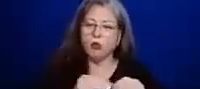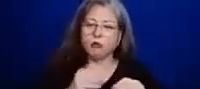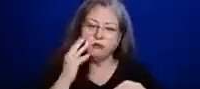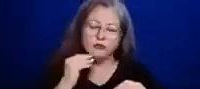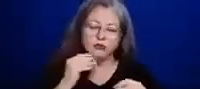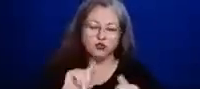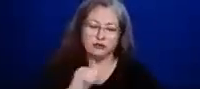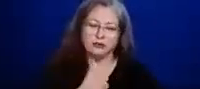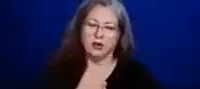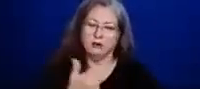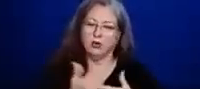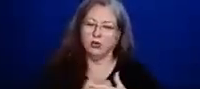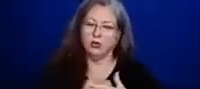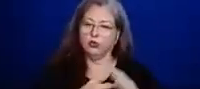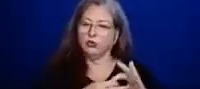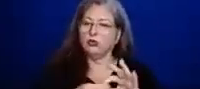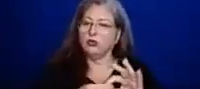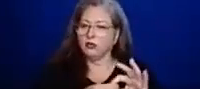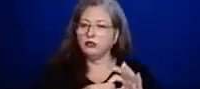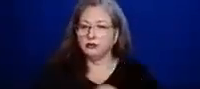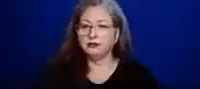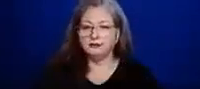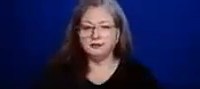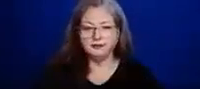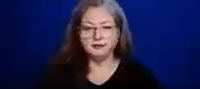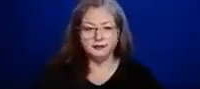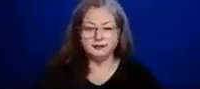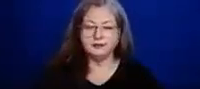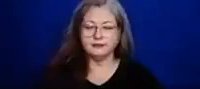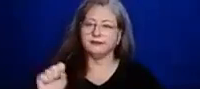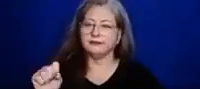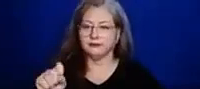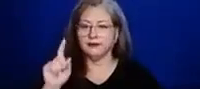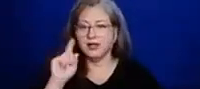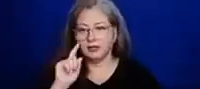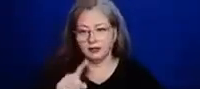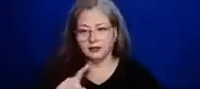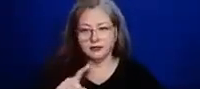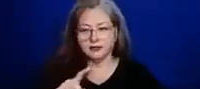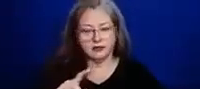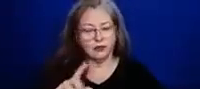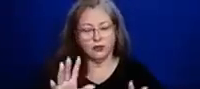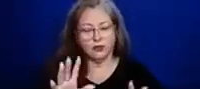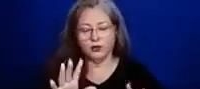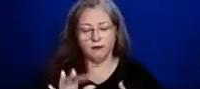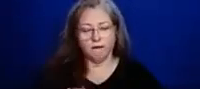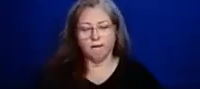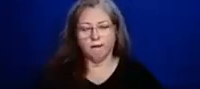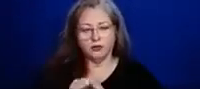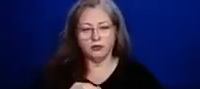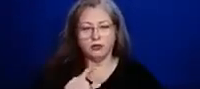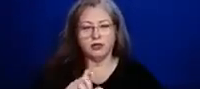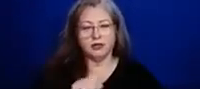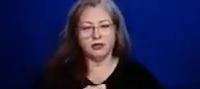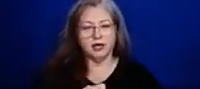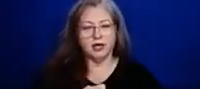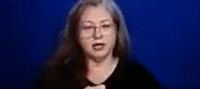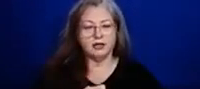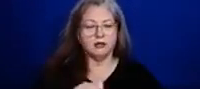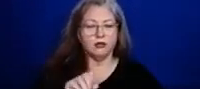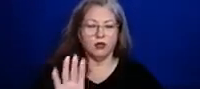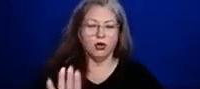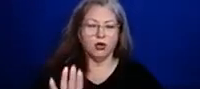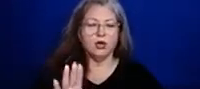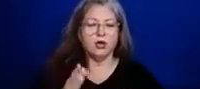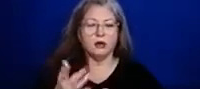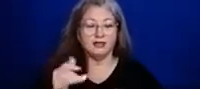for themselves. Yeah, that's, I think is extraordinary, the kind of work you're doing. And especially